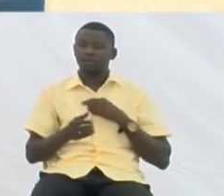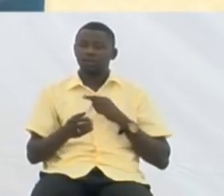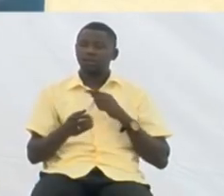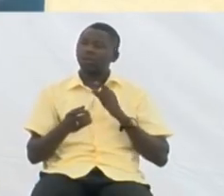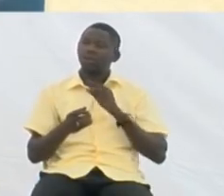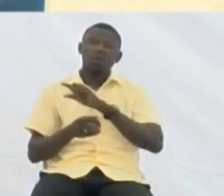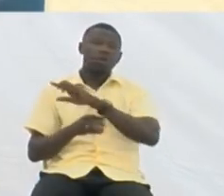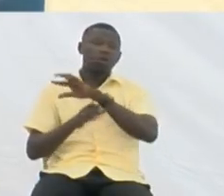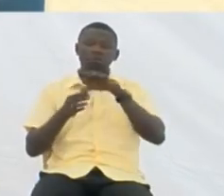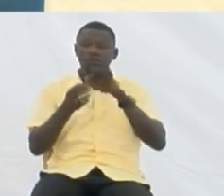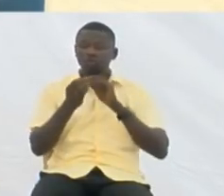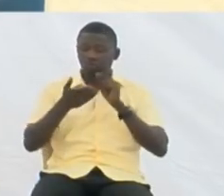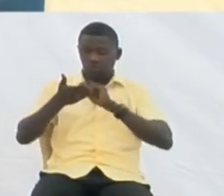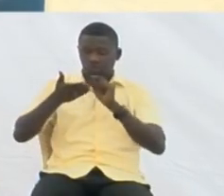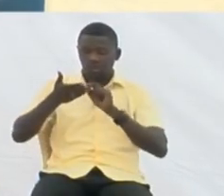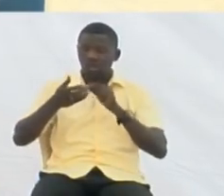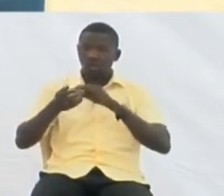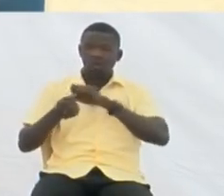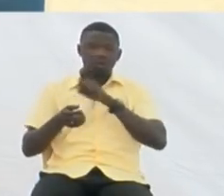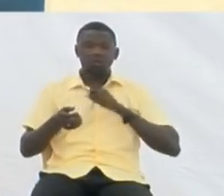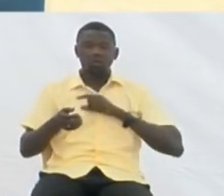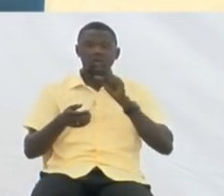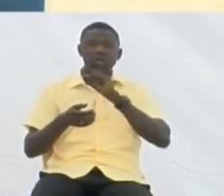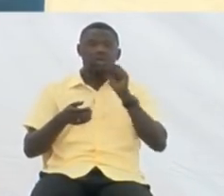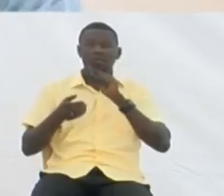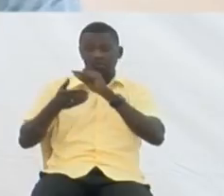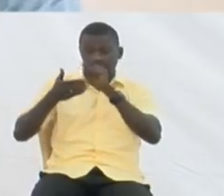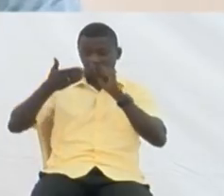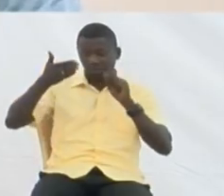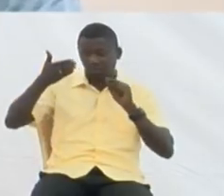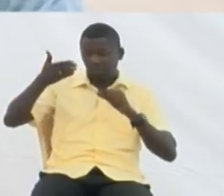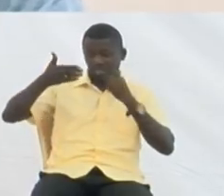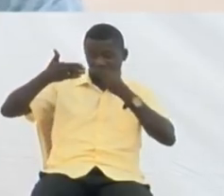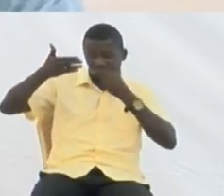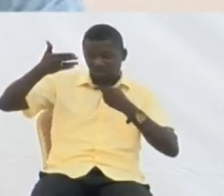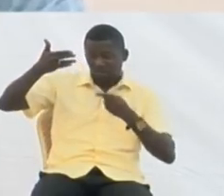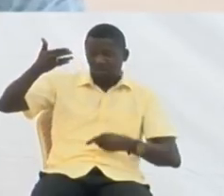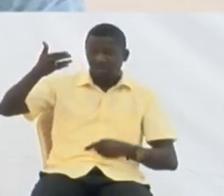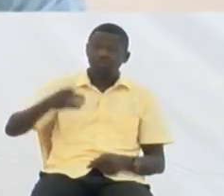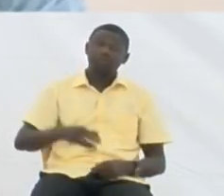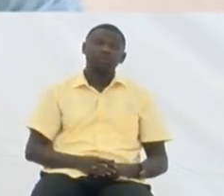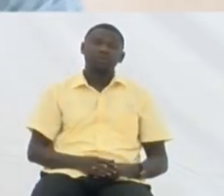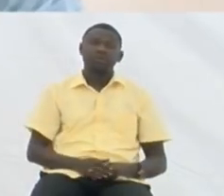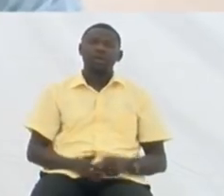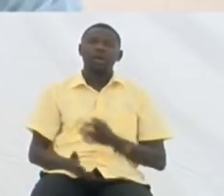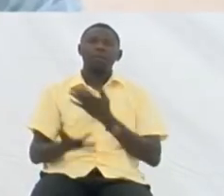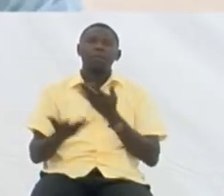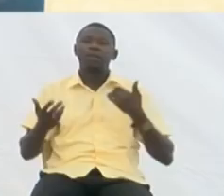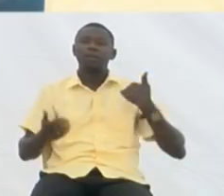And took our names individually. How many people were taken from Jambur?